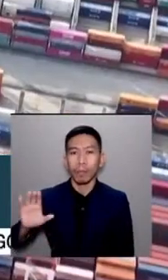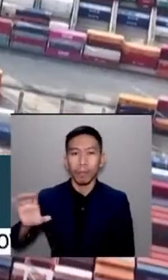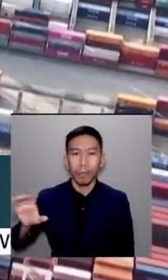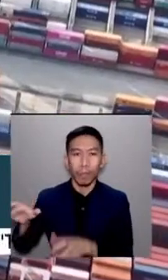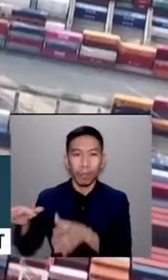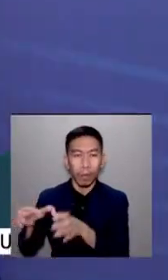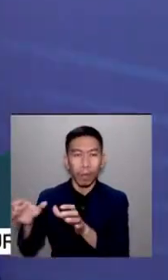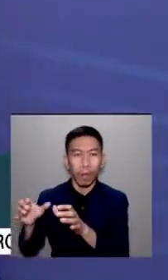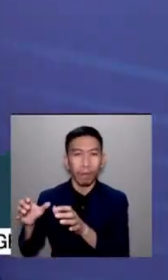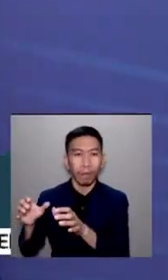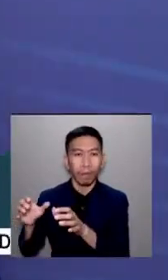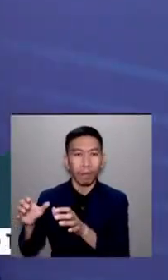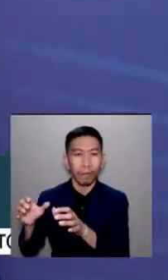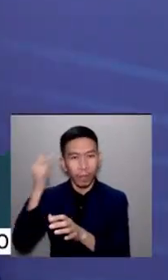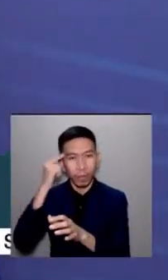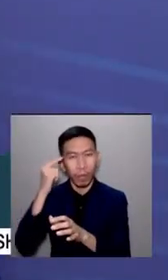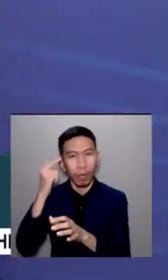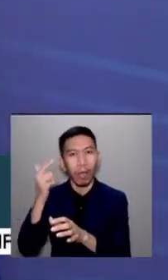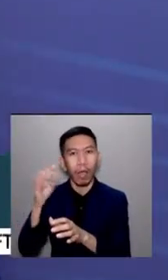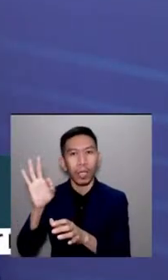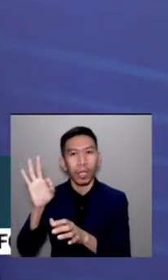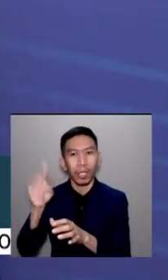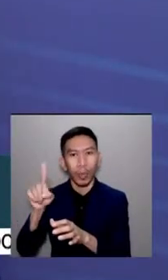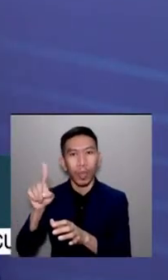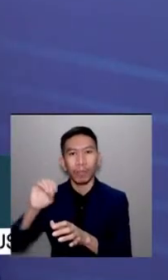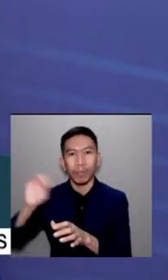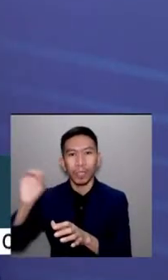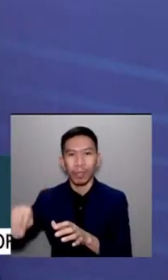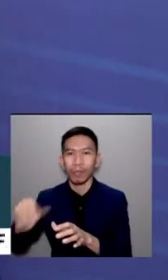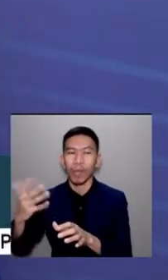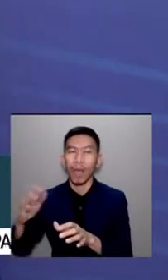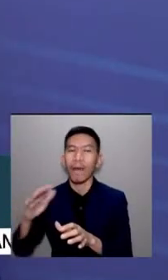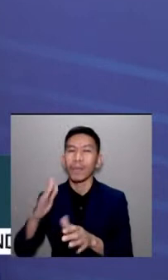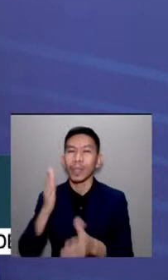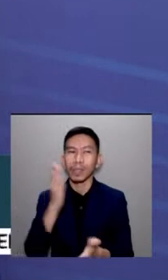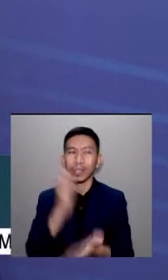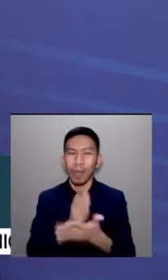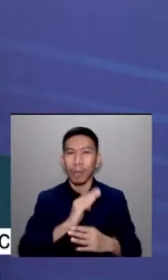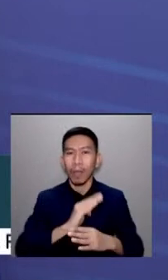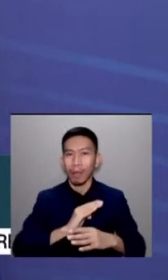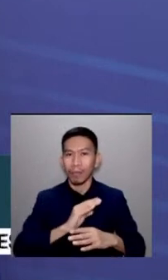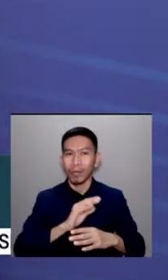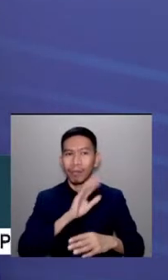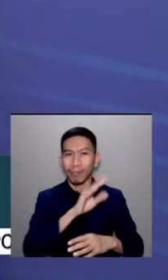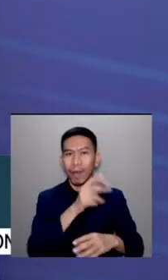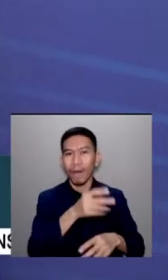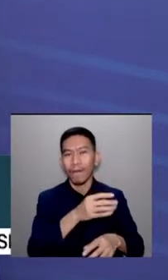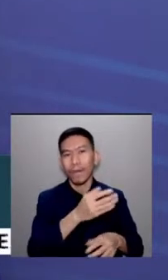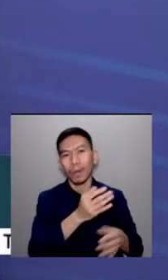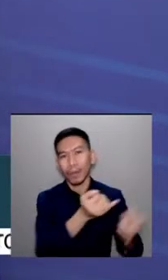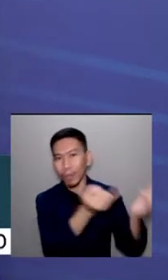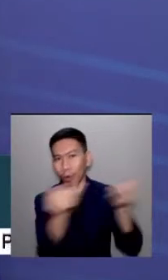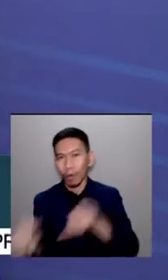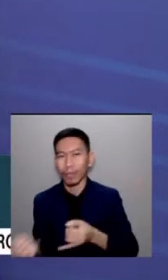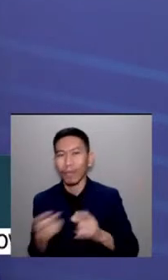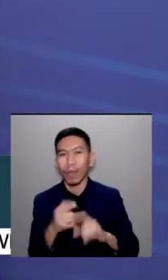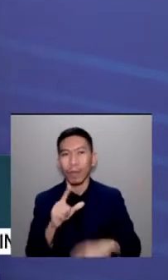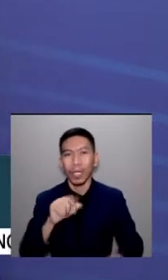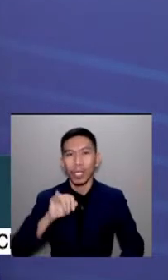reports a 91% drop of trade from Lithuania to China in December 2021 to compare with